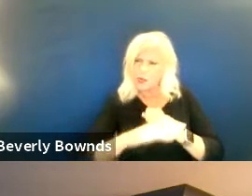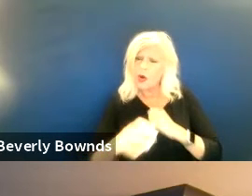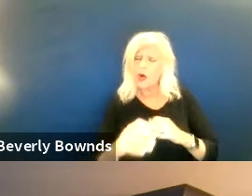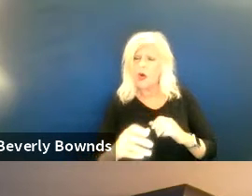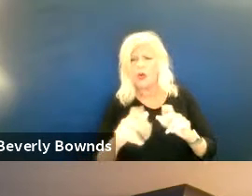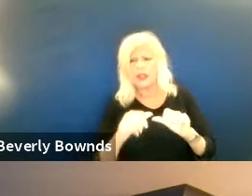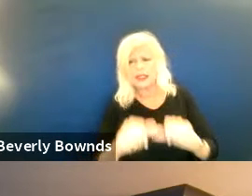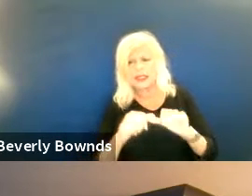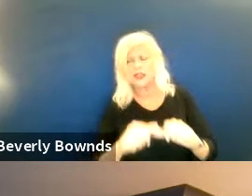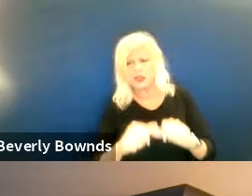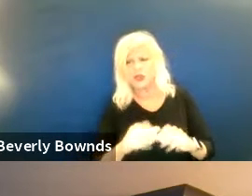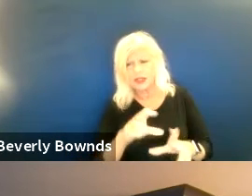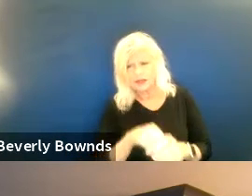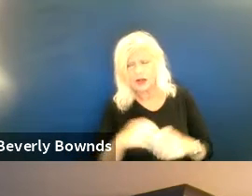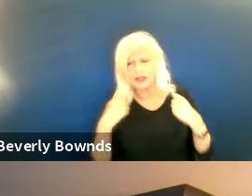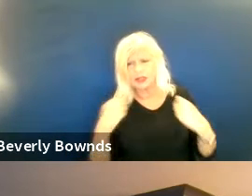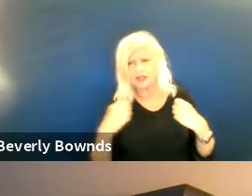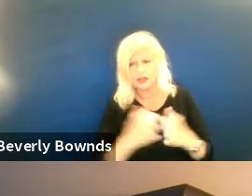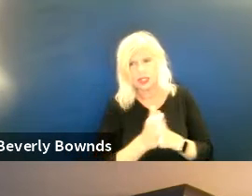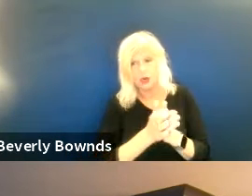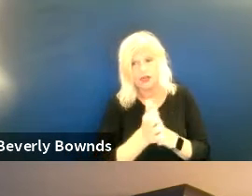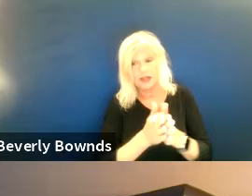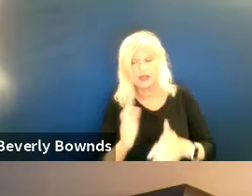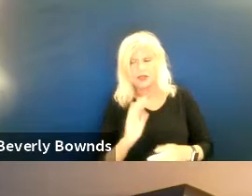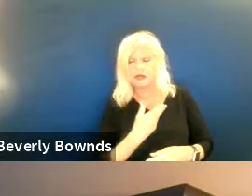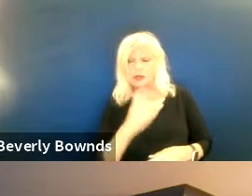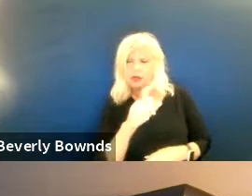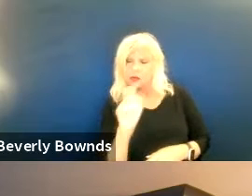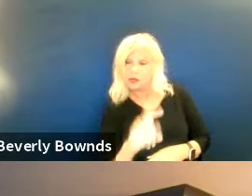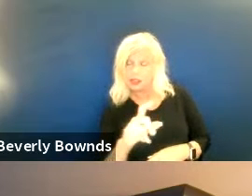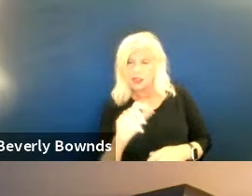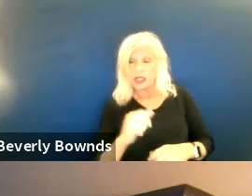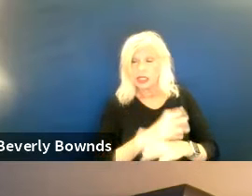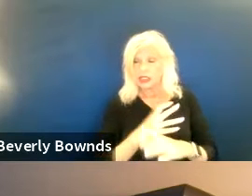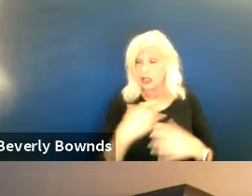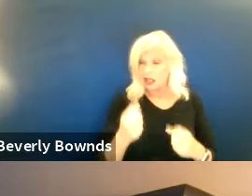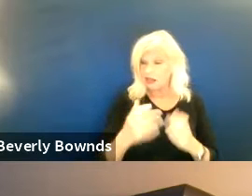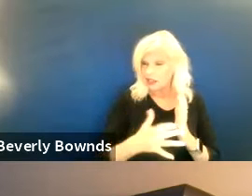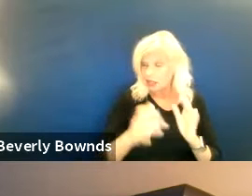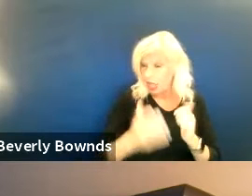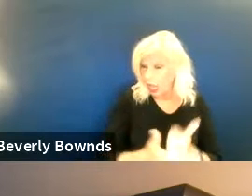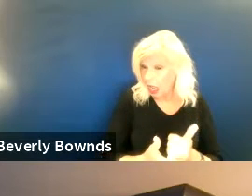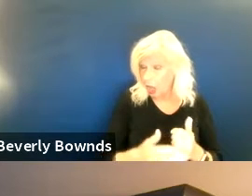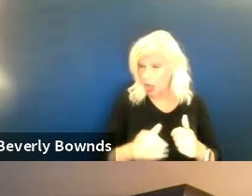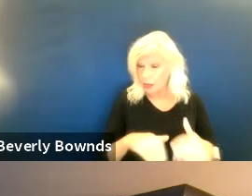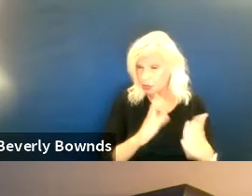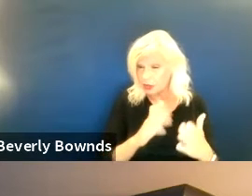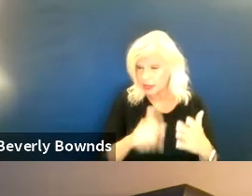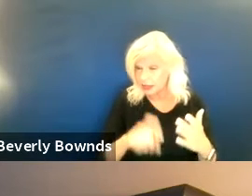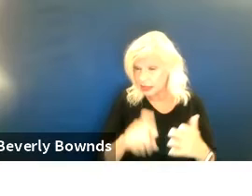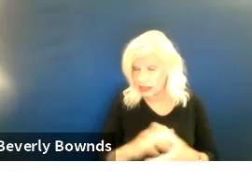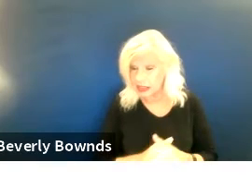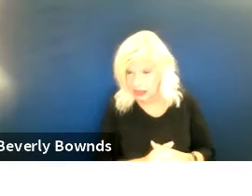with spinal cord injury. The question for us is, can telehealth technology help address this need? Or in